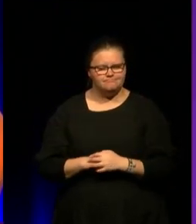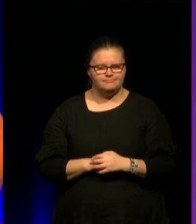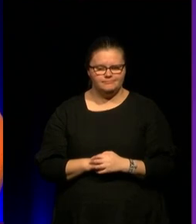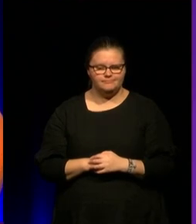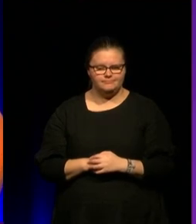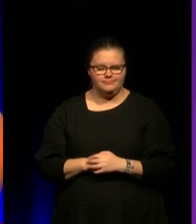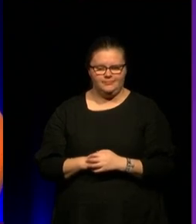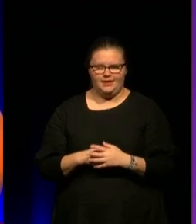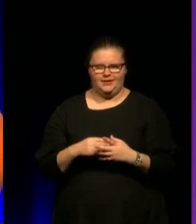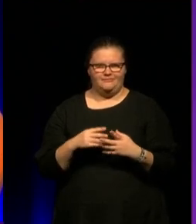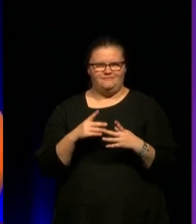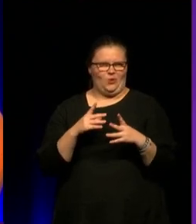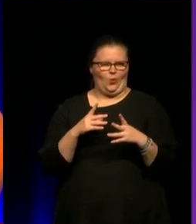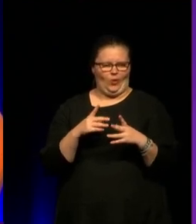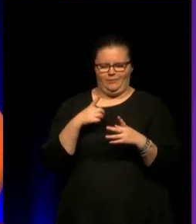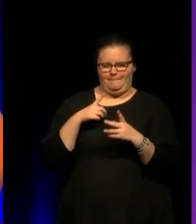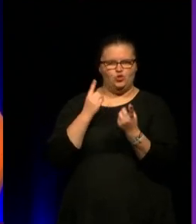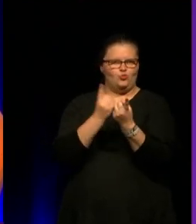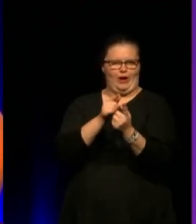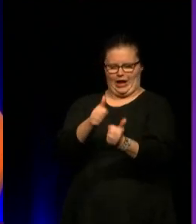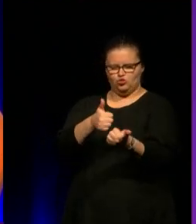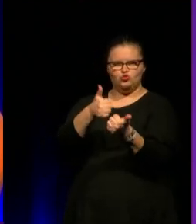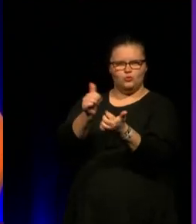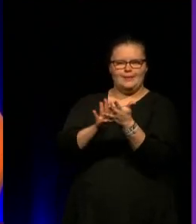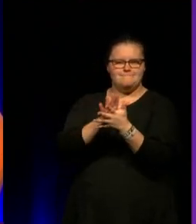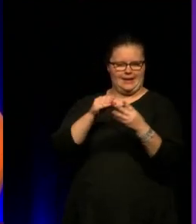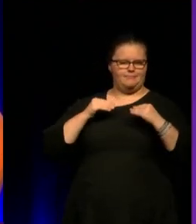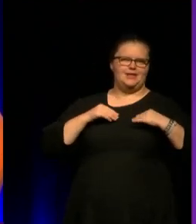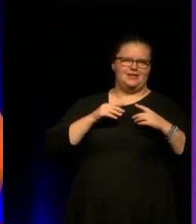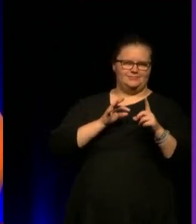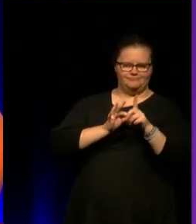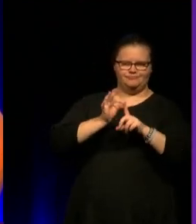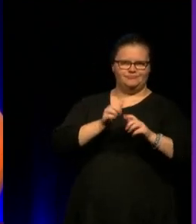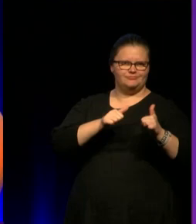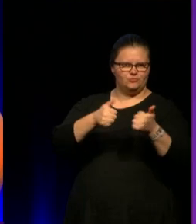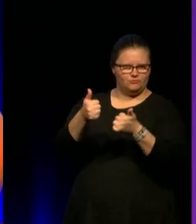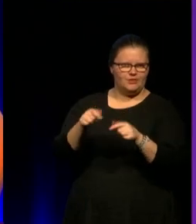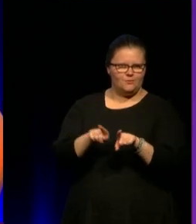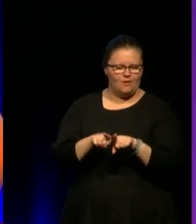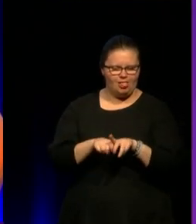kind of indirectly as a result of that. And the future products and everything that comes. So